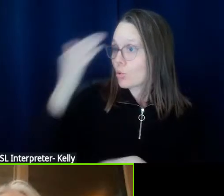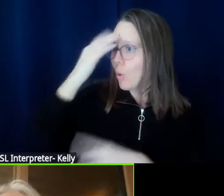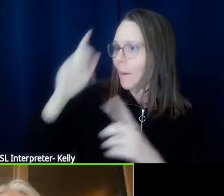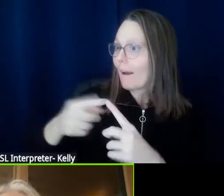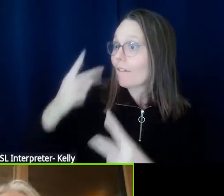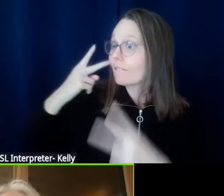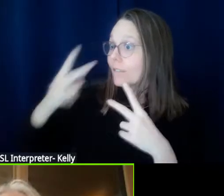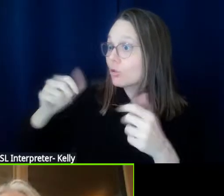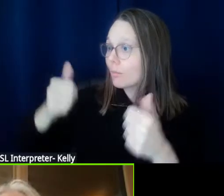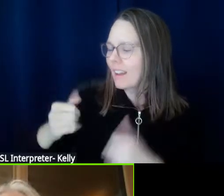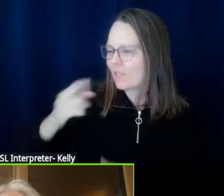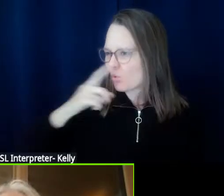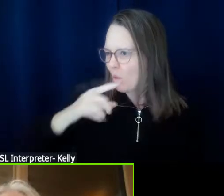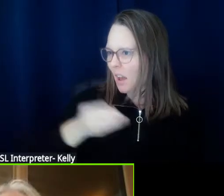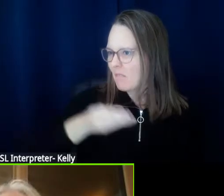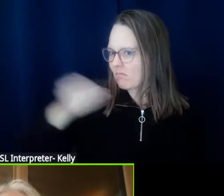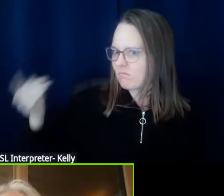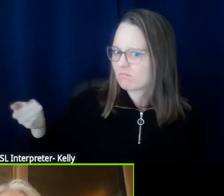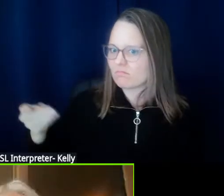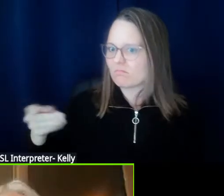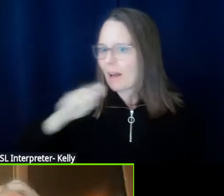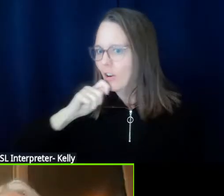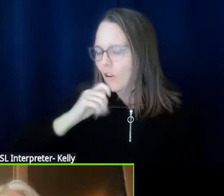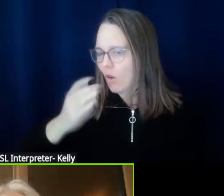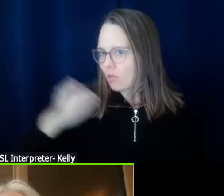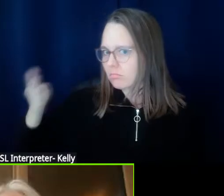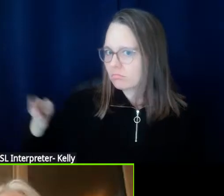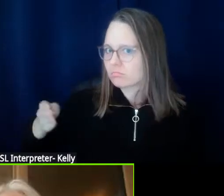pass the microphone along.